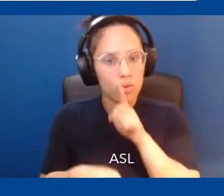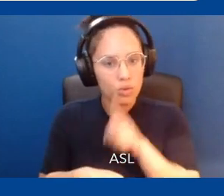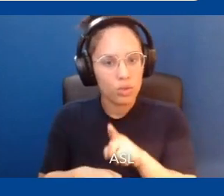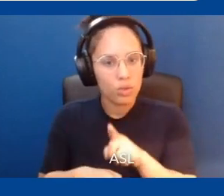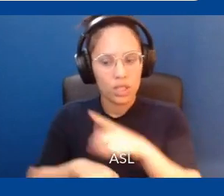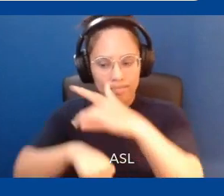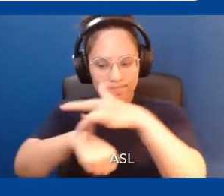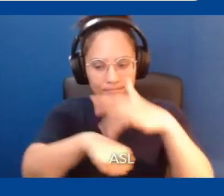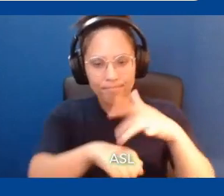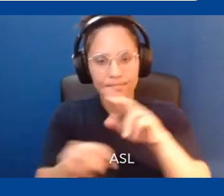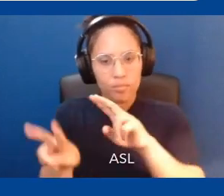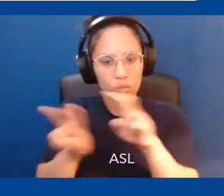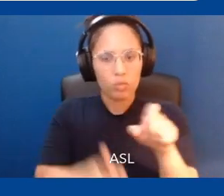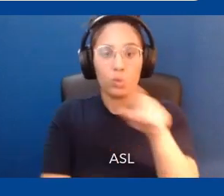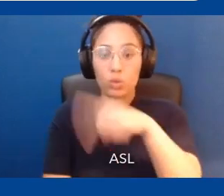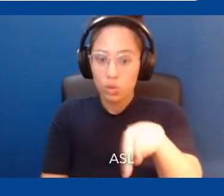mean,